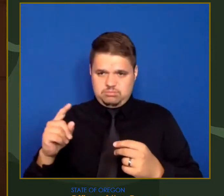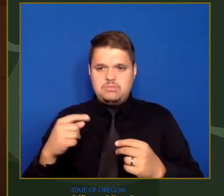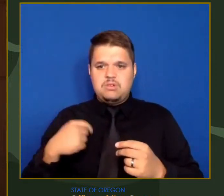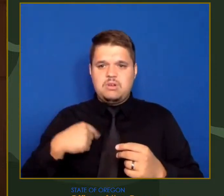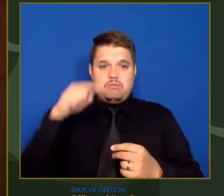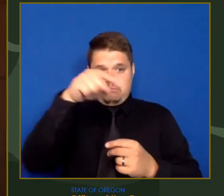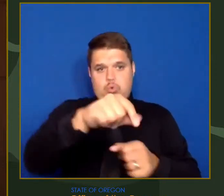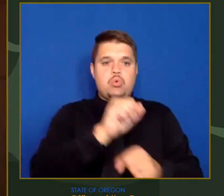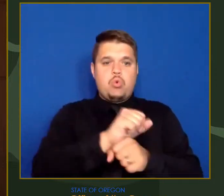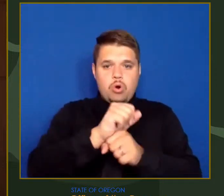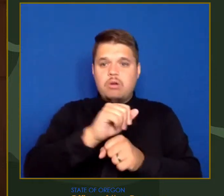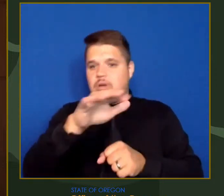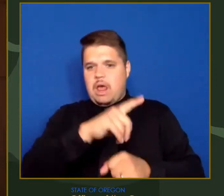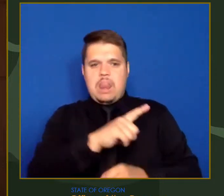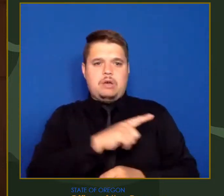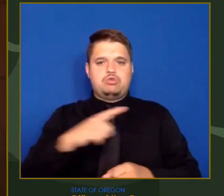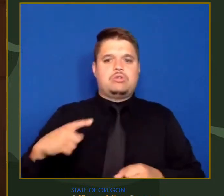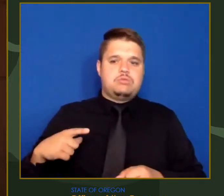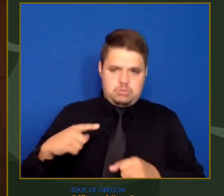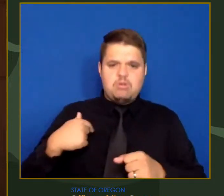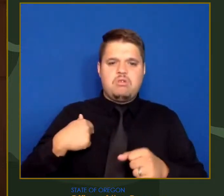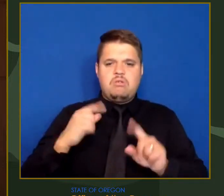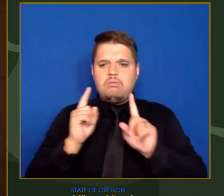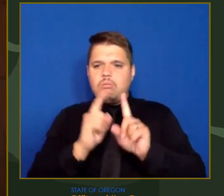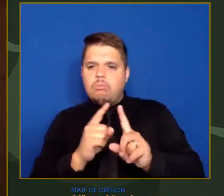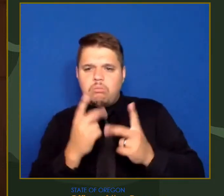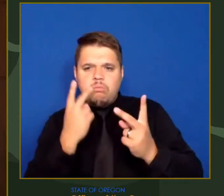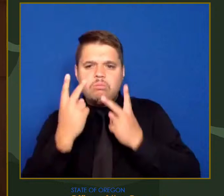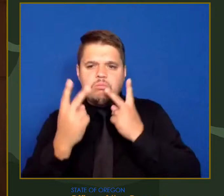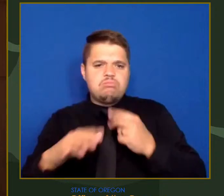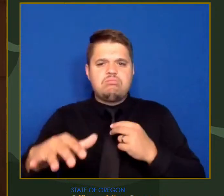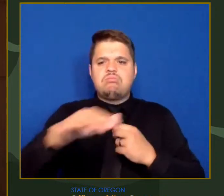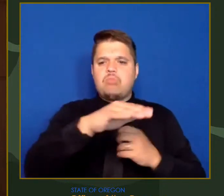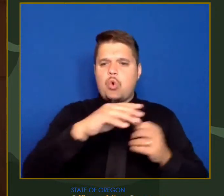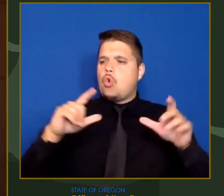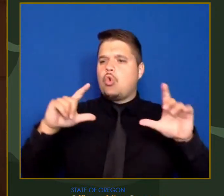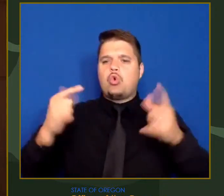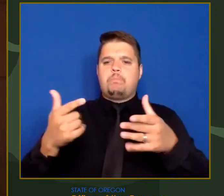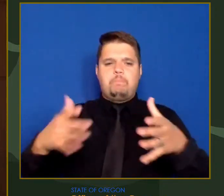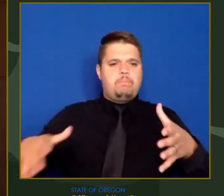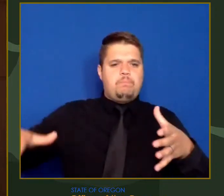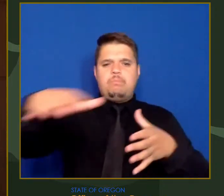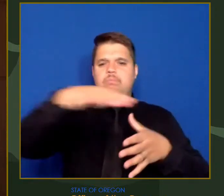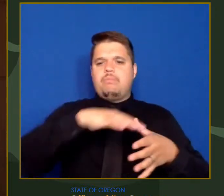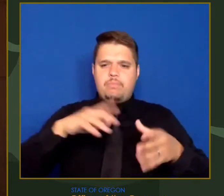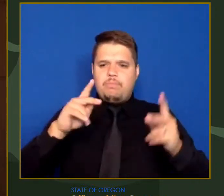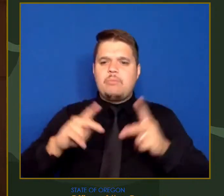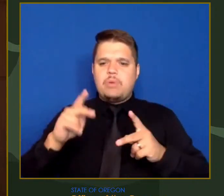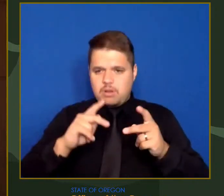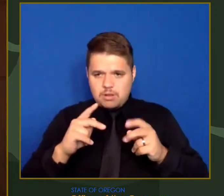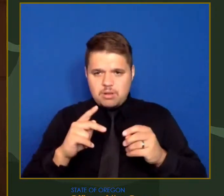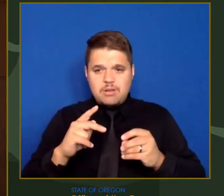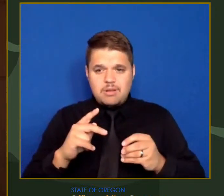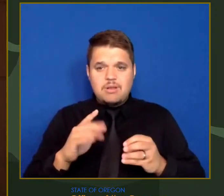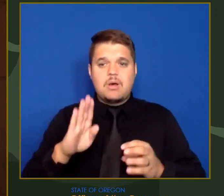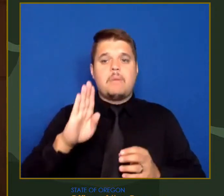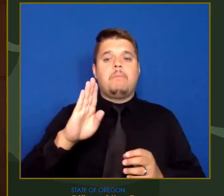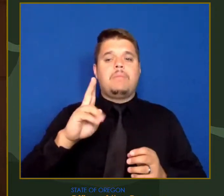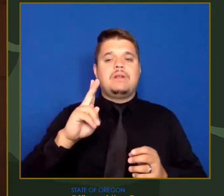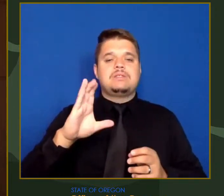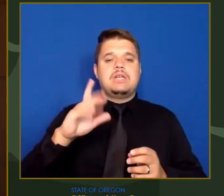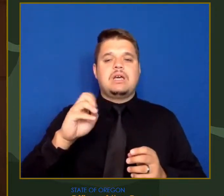my legislative colleagues to watch the Bucket Brigade. These are incredibly